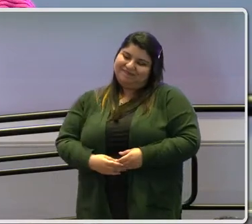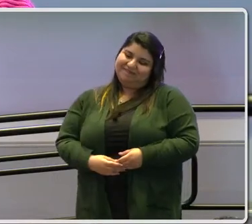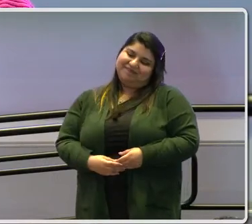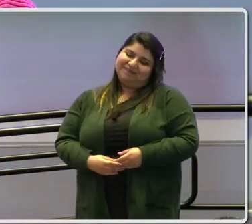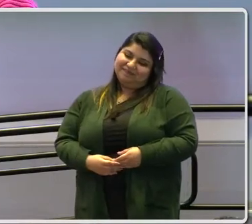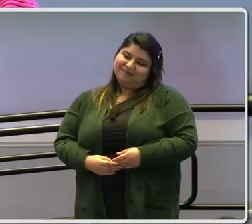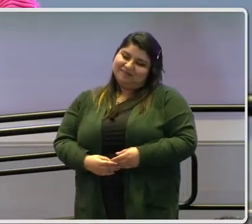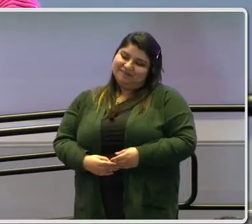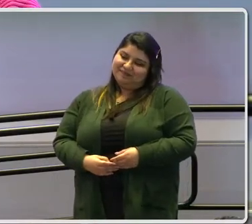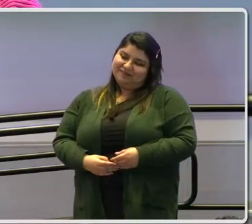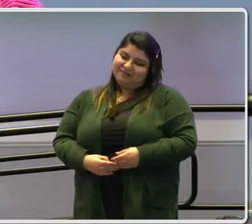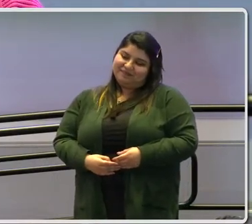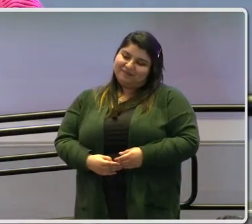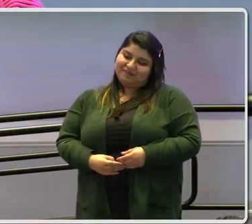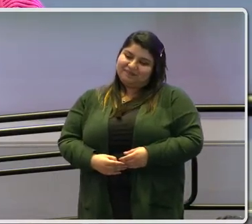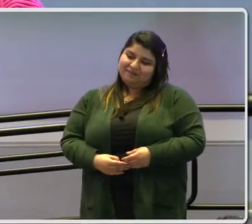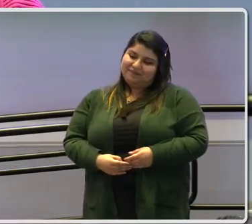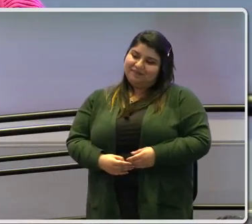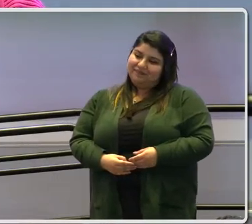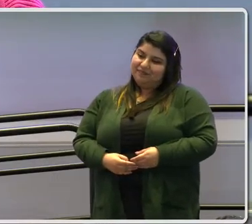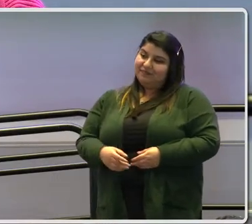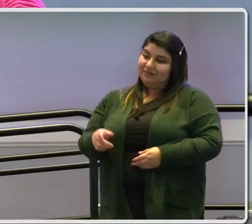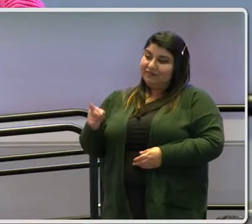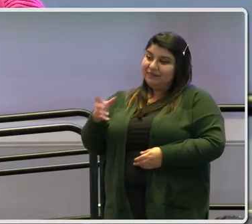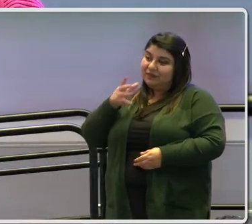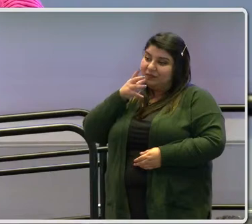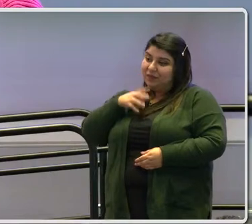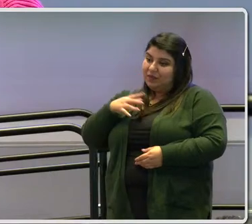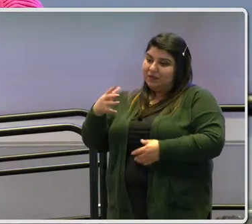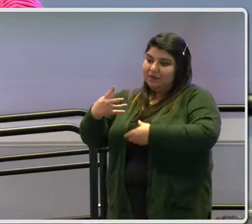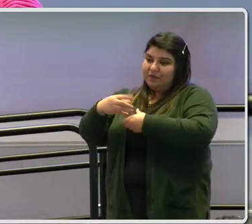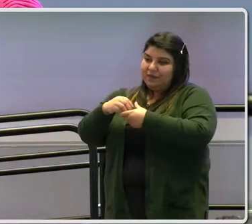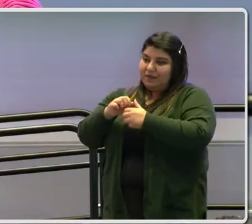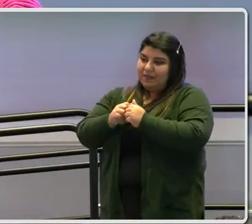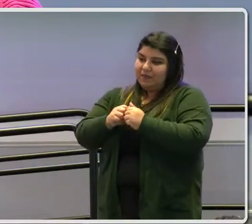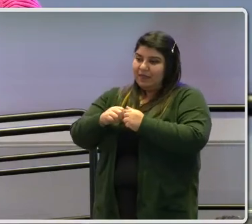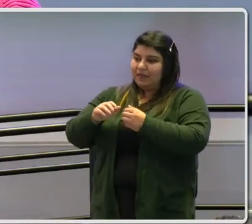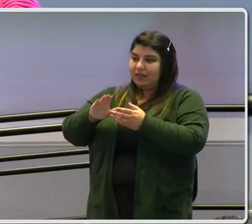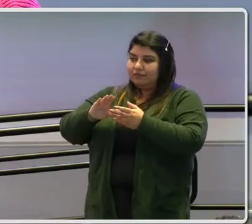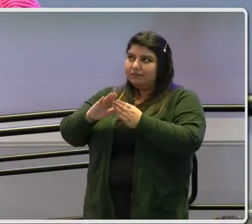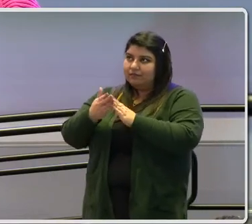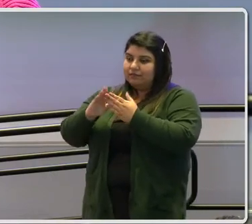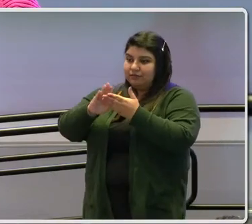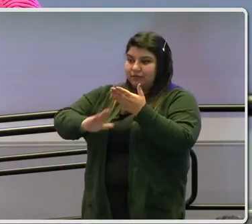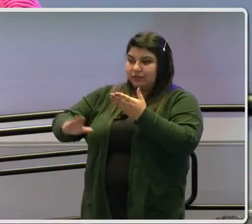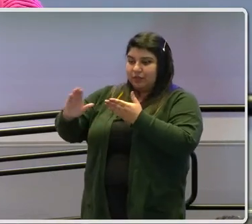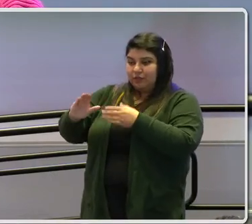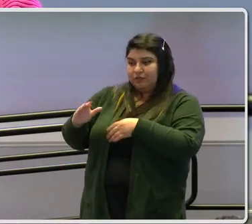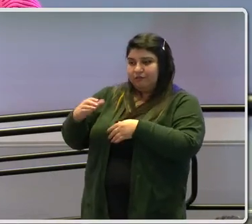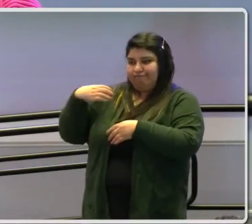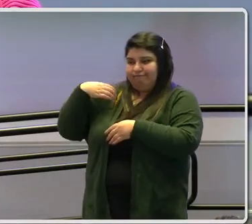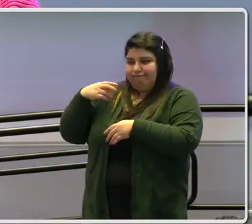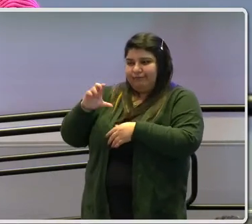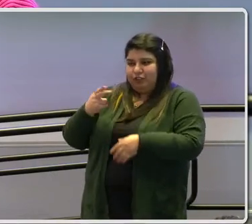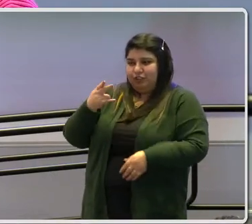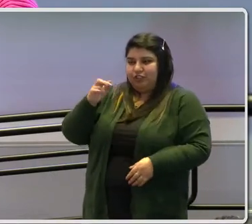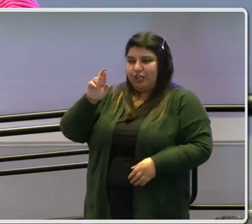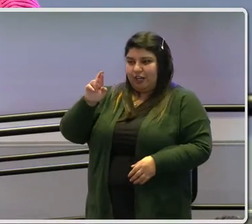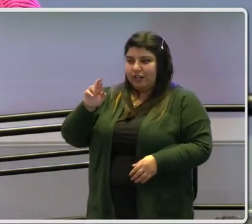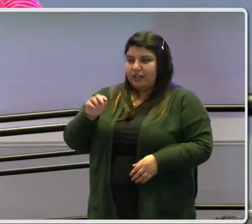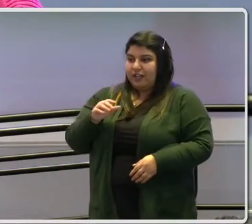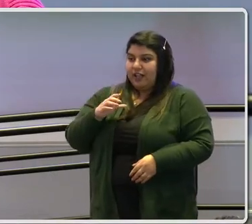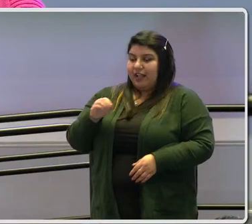She has also served as the NASPA Western Regional Conference Community College Institute Chair and was appointed